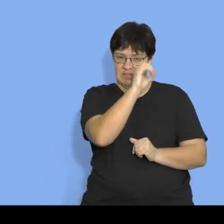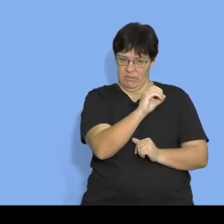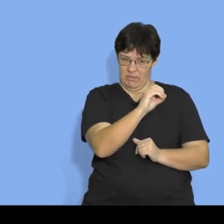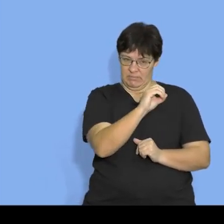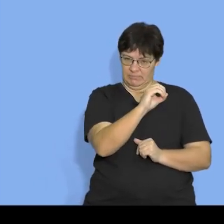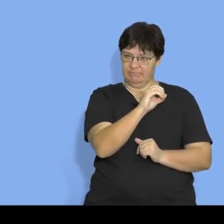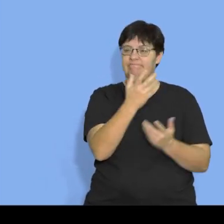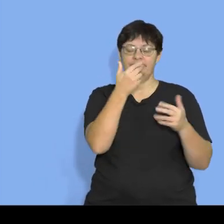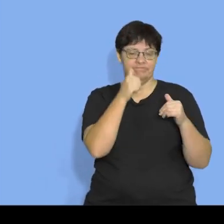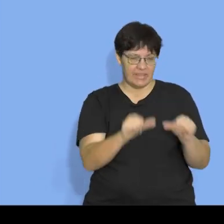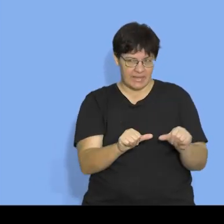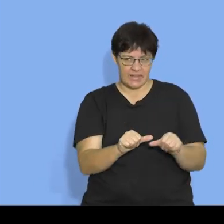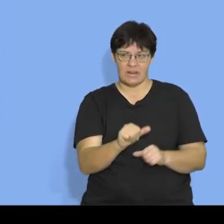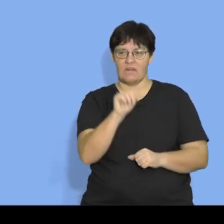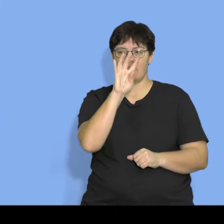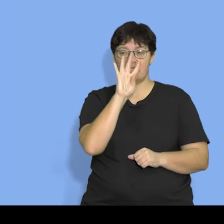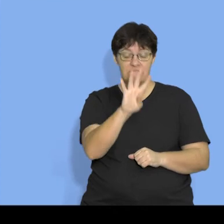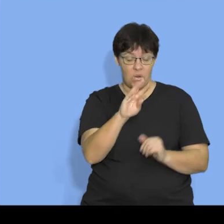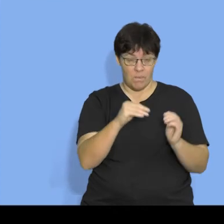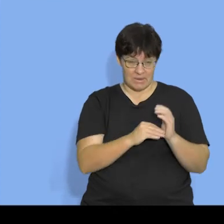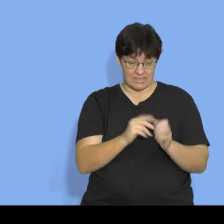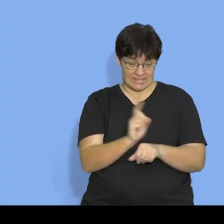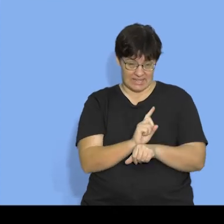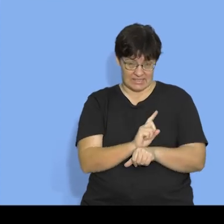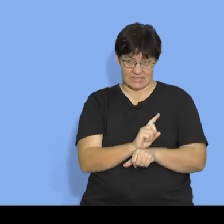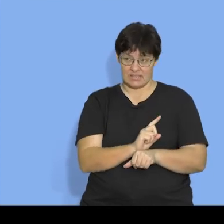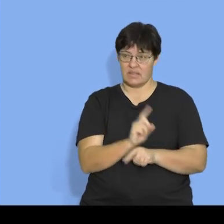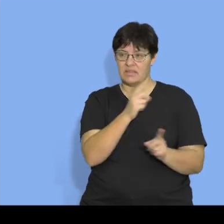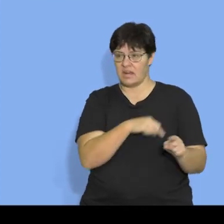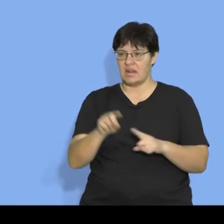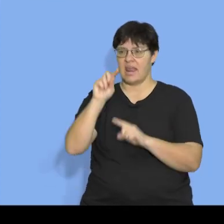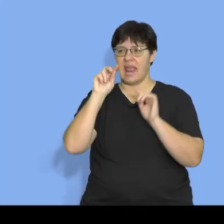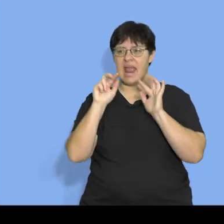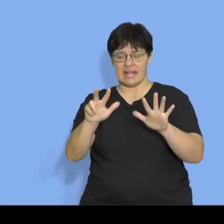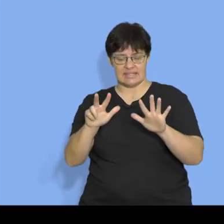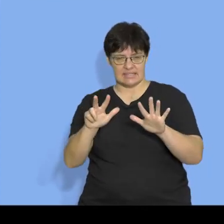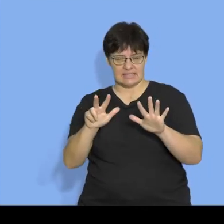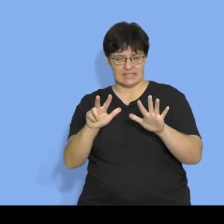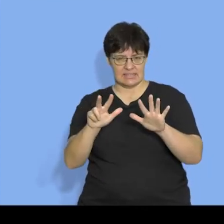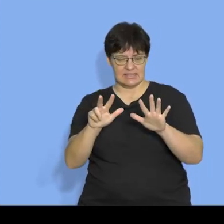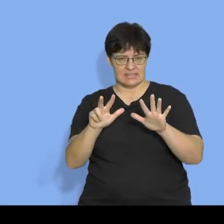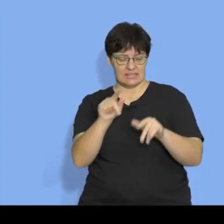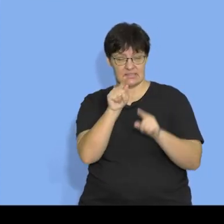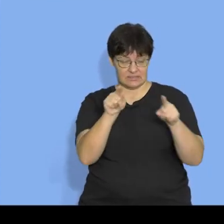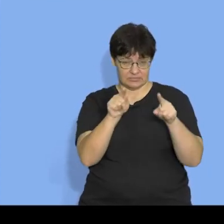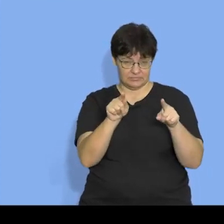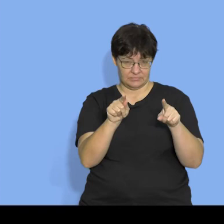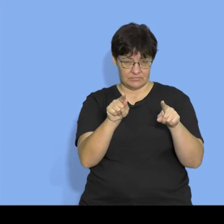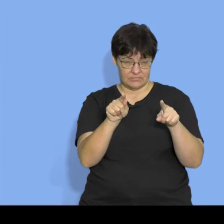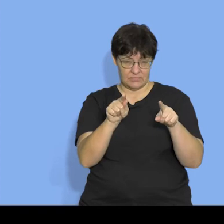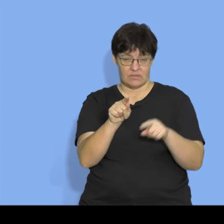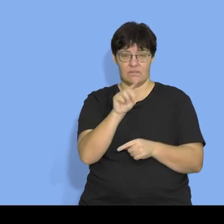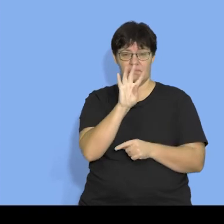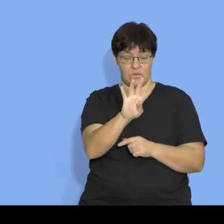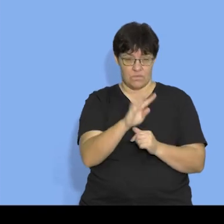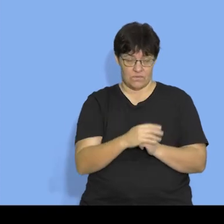0. Then it's at 4 meters per second, and now it goes to 8. The difference between those two numbers